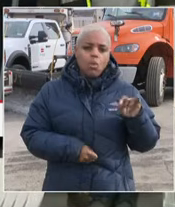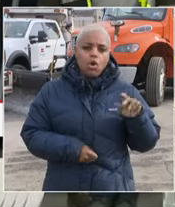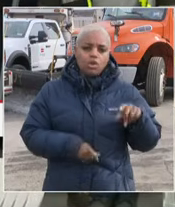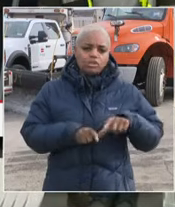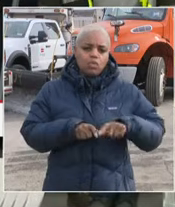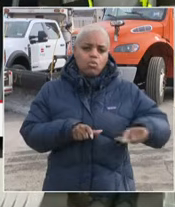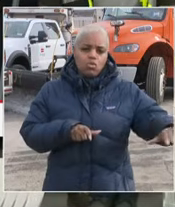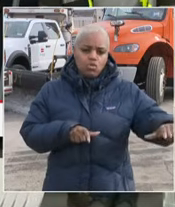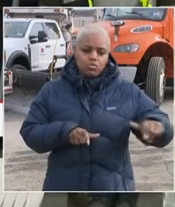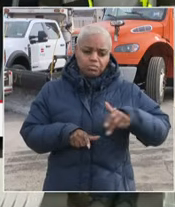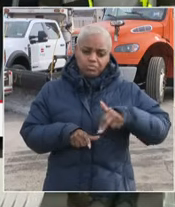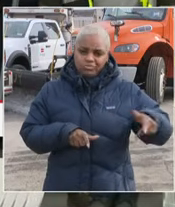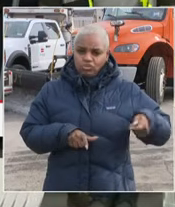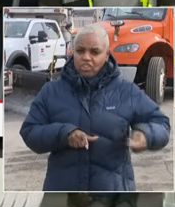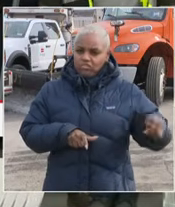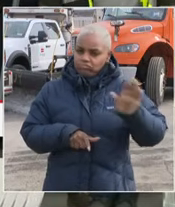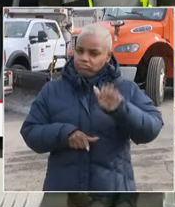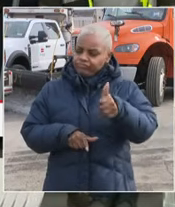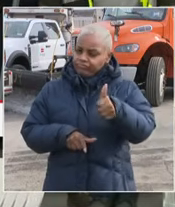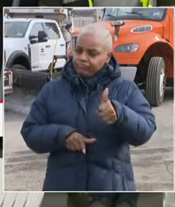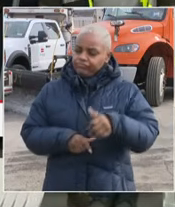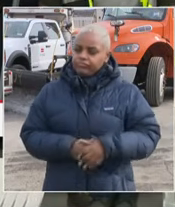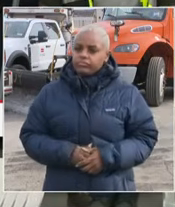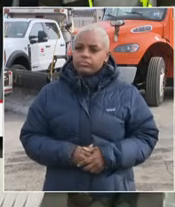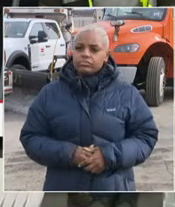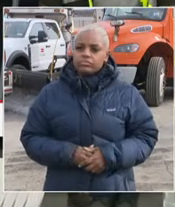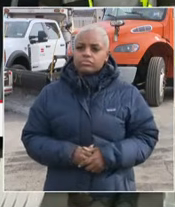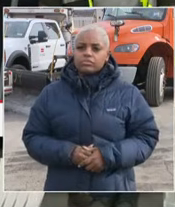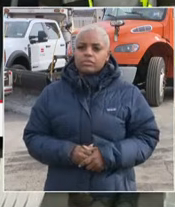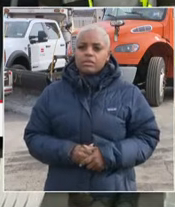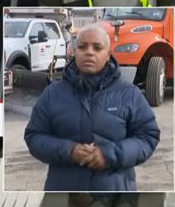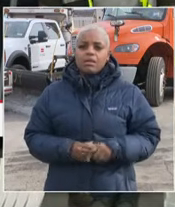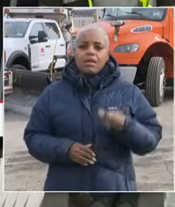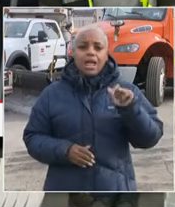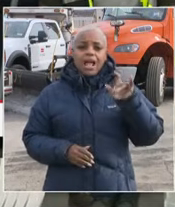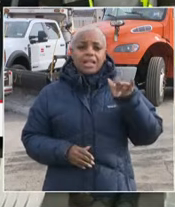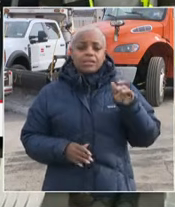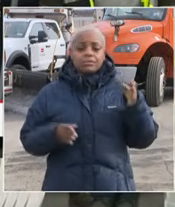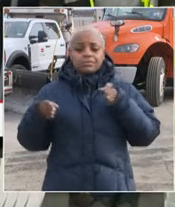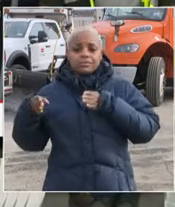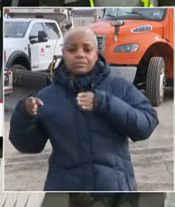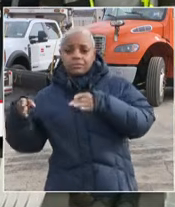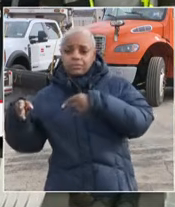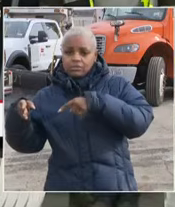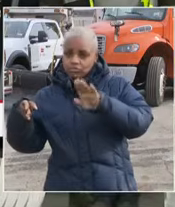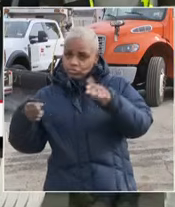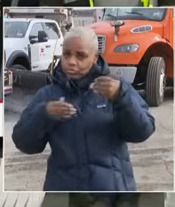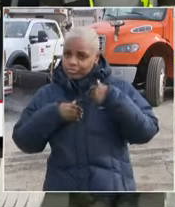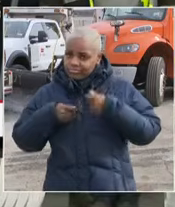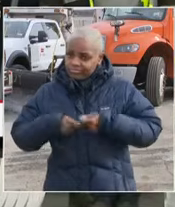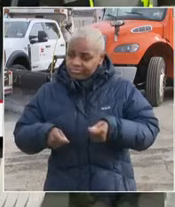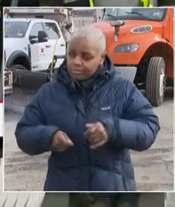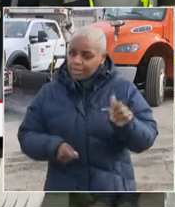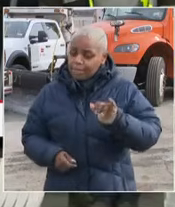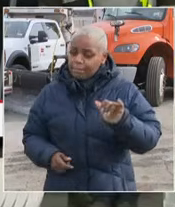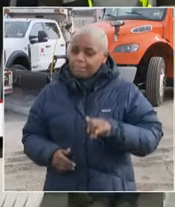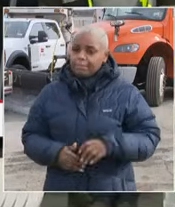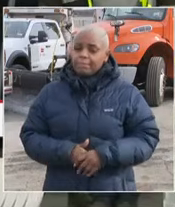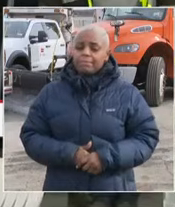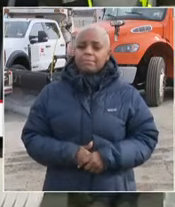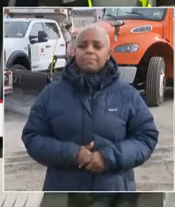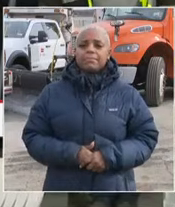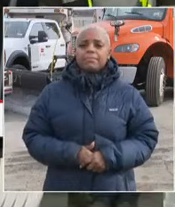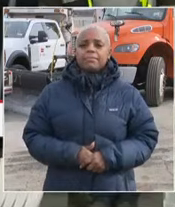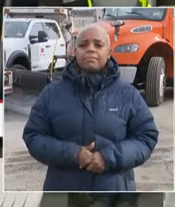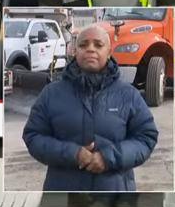clearing the area in your alley spaces. That goes a long way in helping us have access